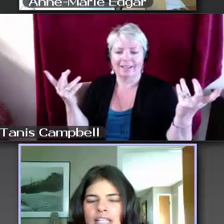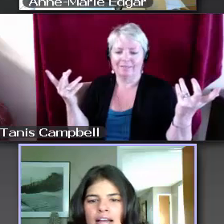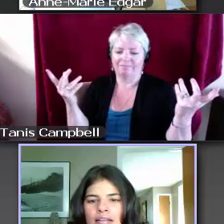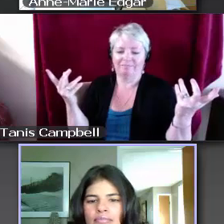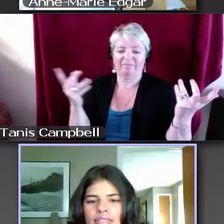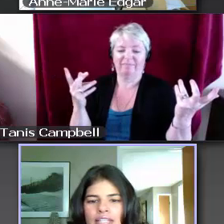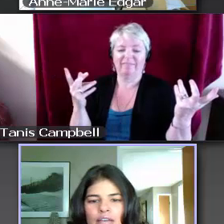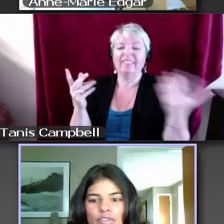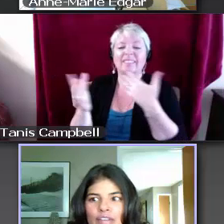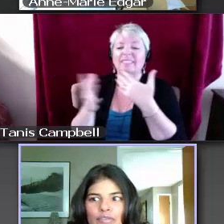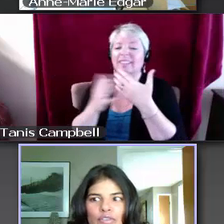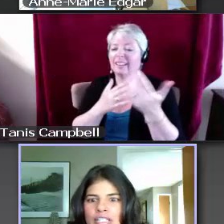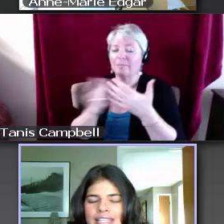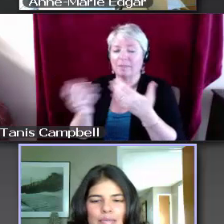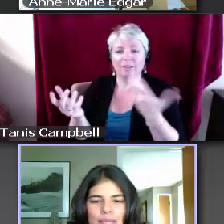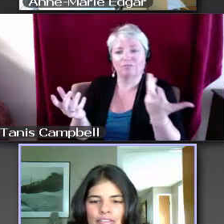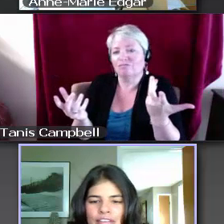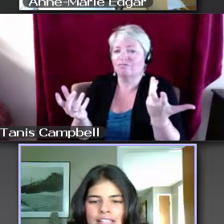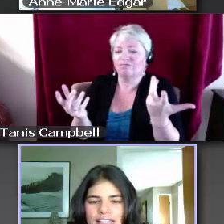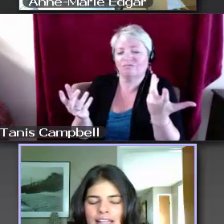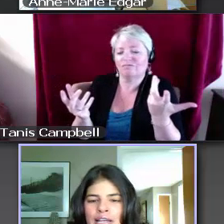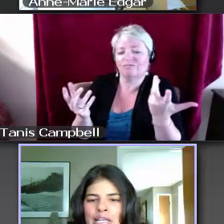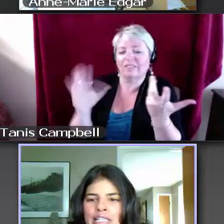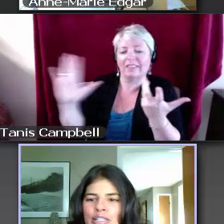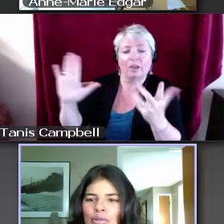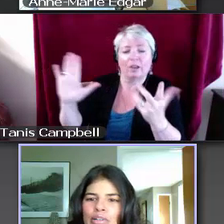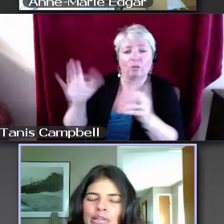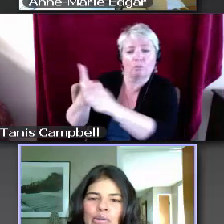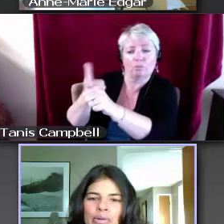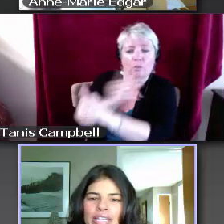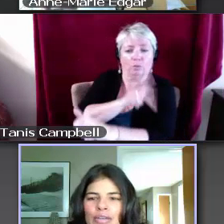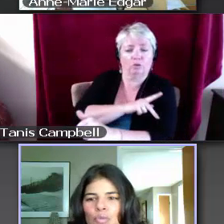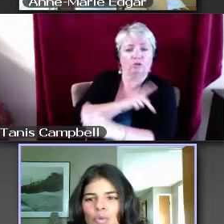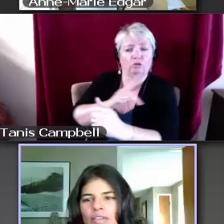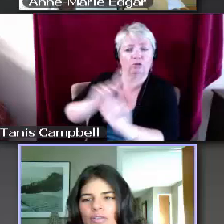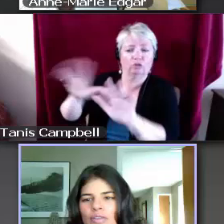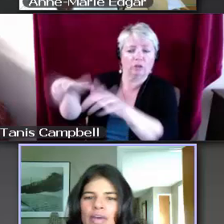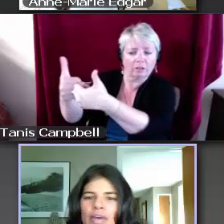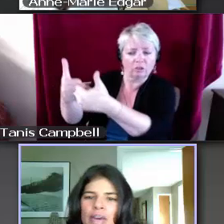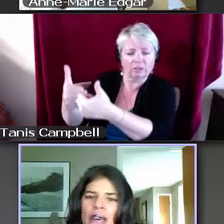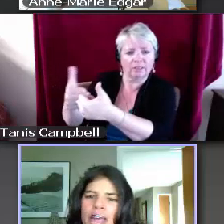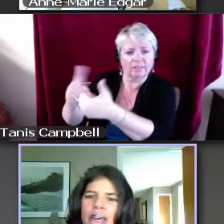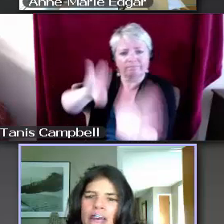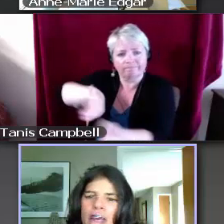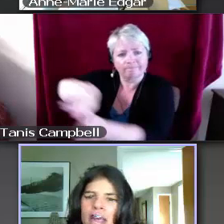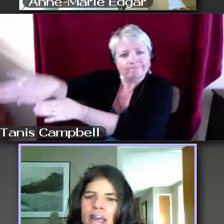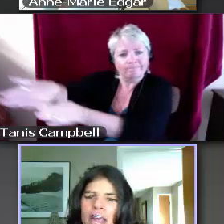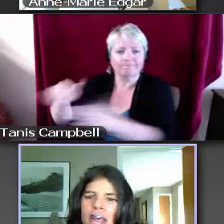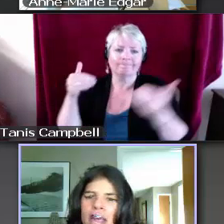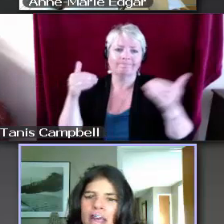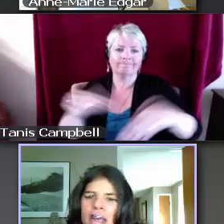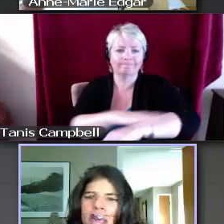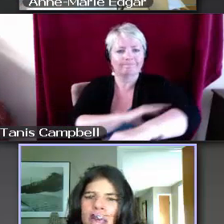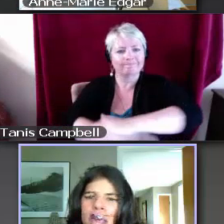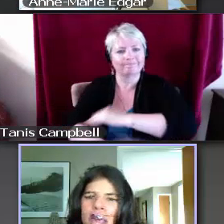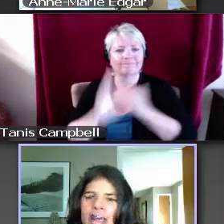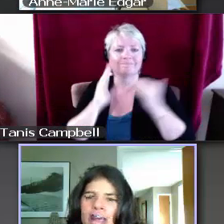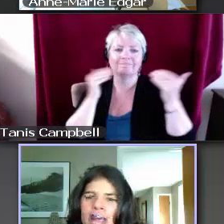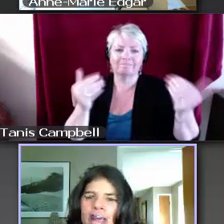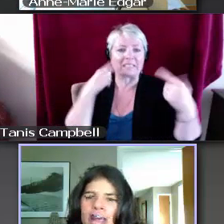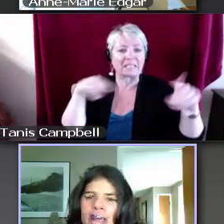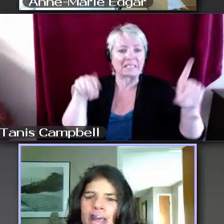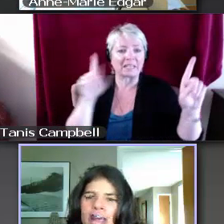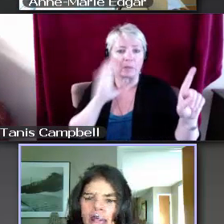despite the different levels of adversity they may be facing. So, you know, whether you have an interest in